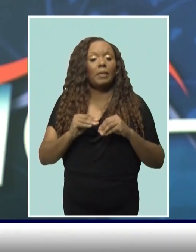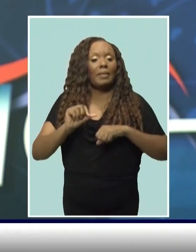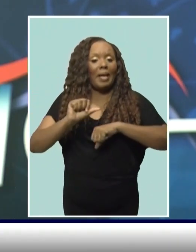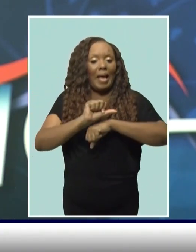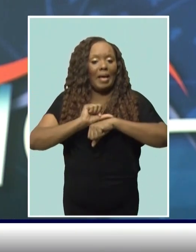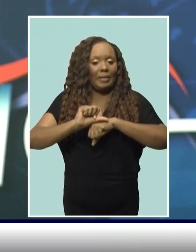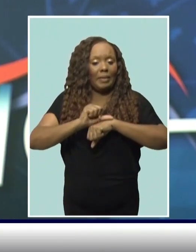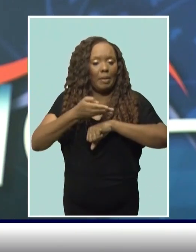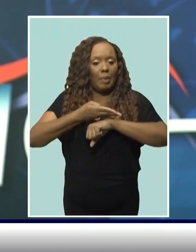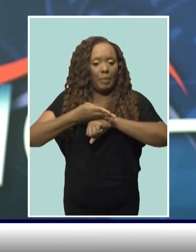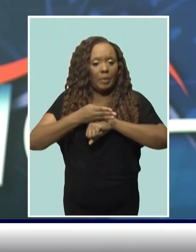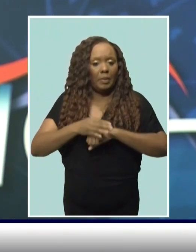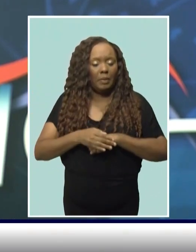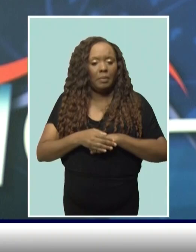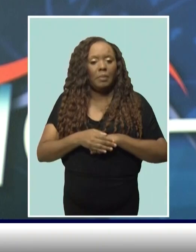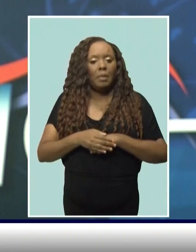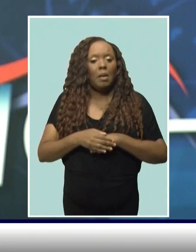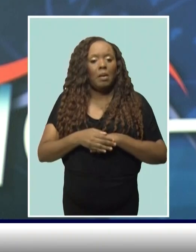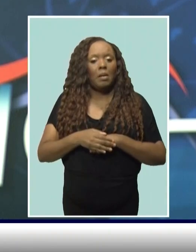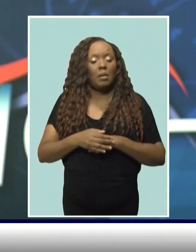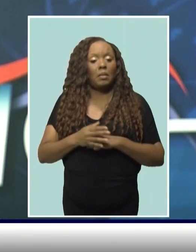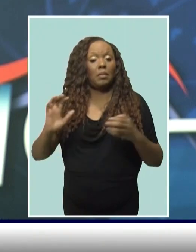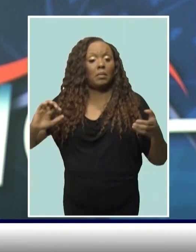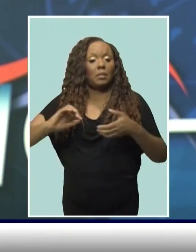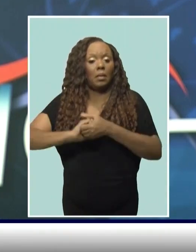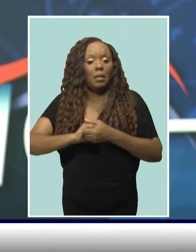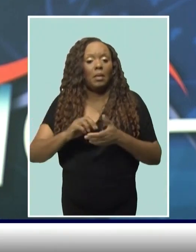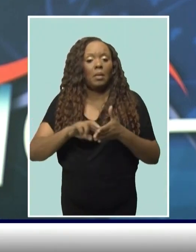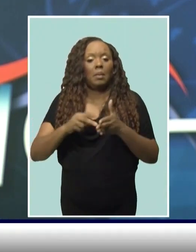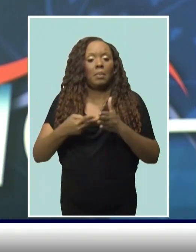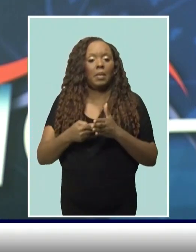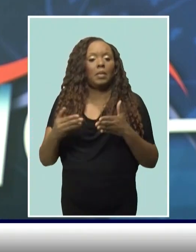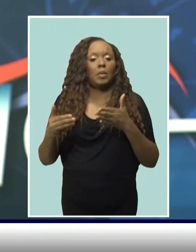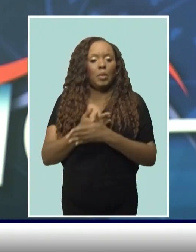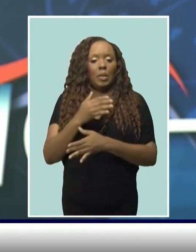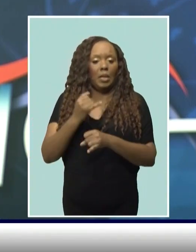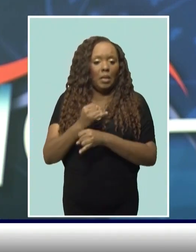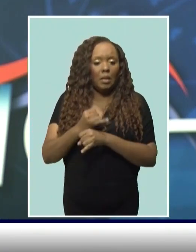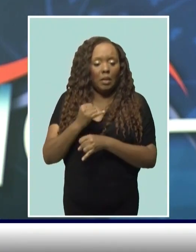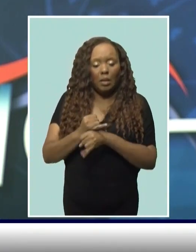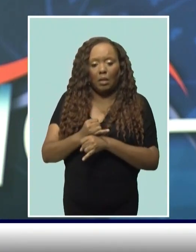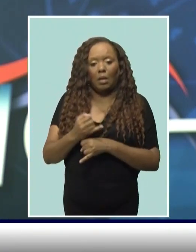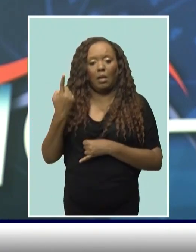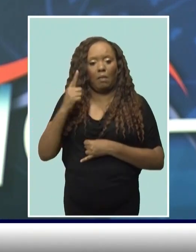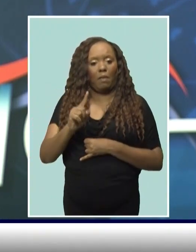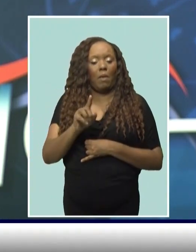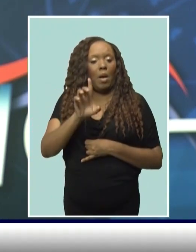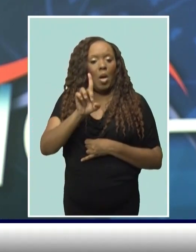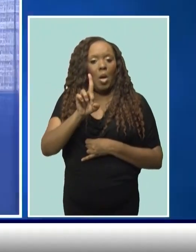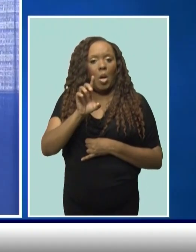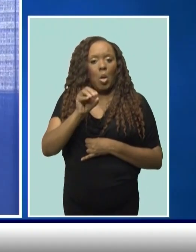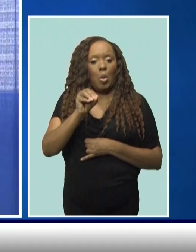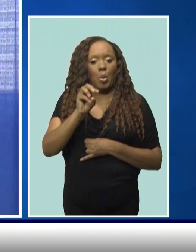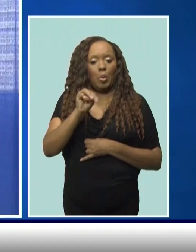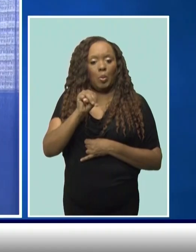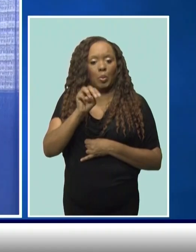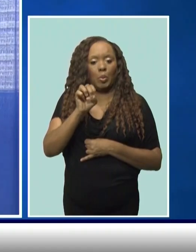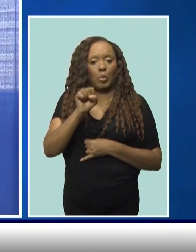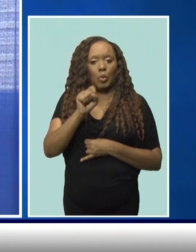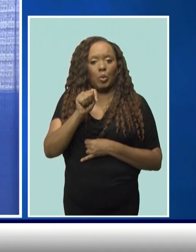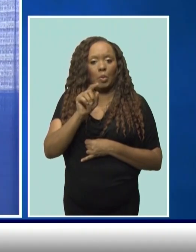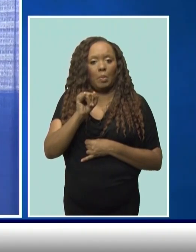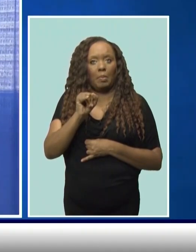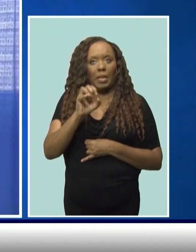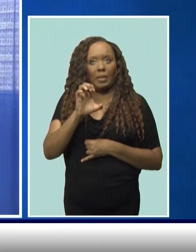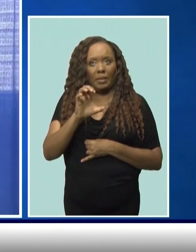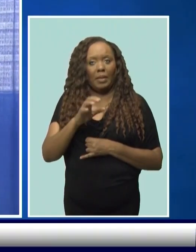the partnership will allow for the building out of new industries within the domestic markets. We are committed in